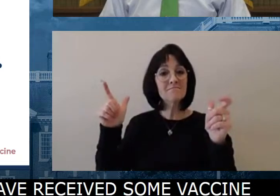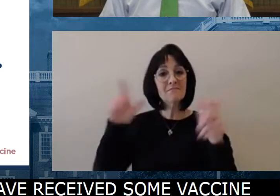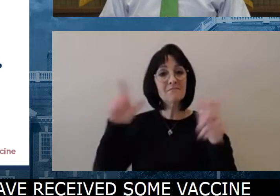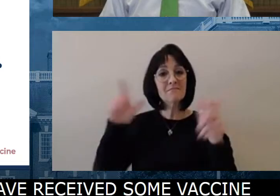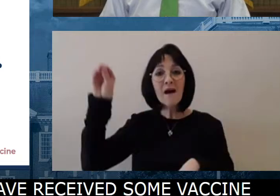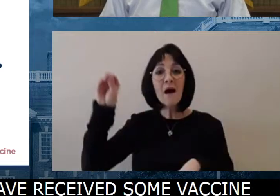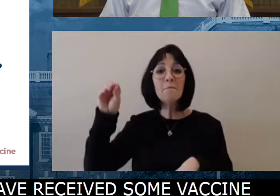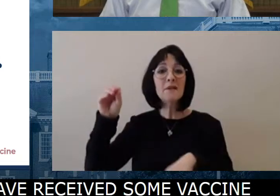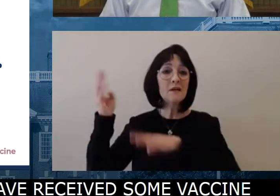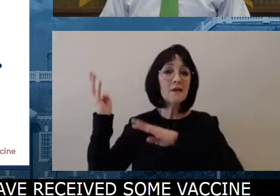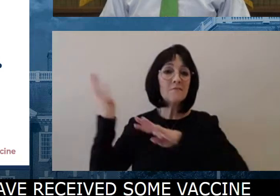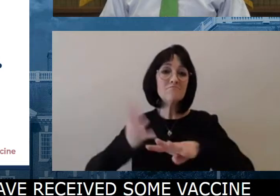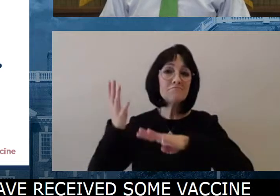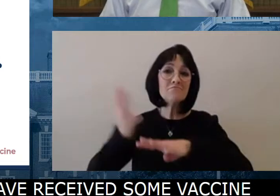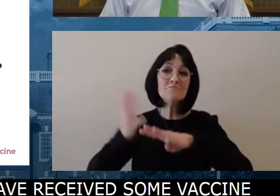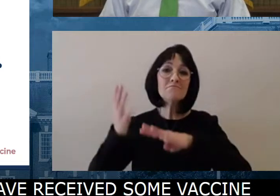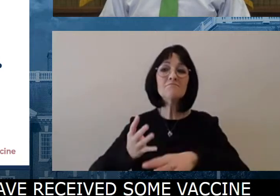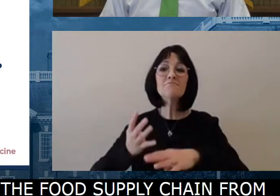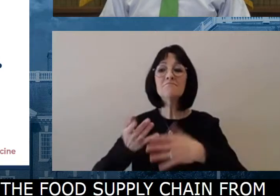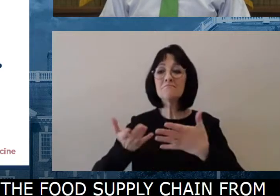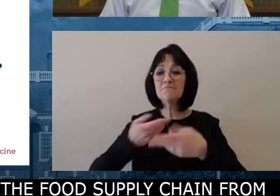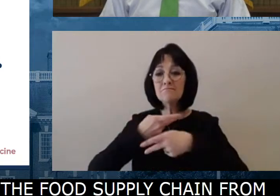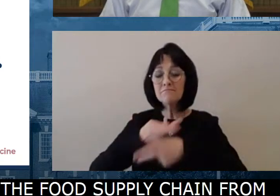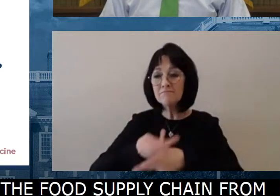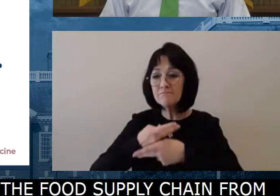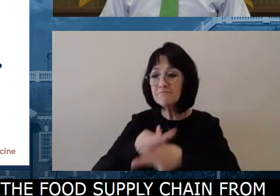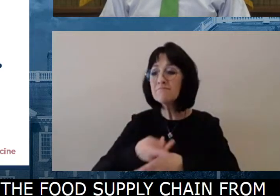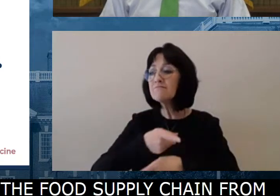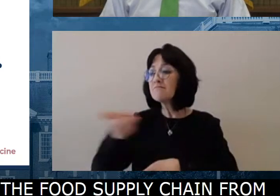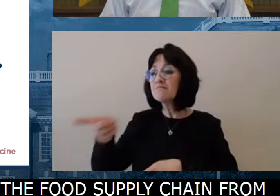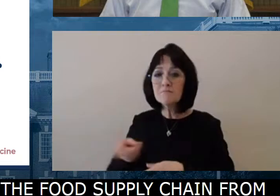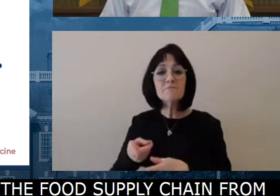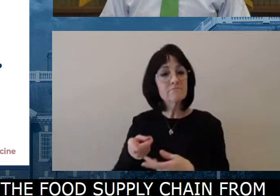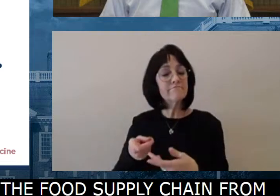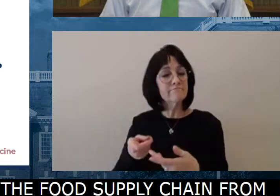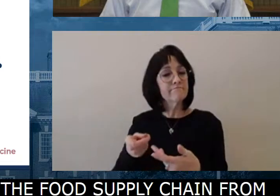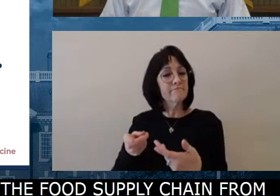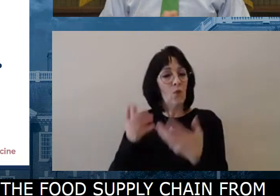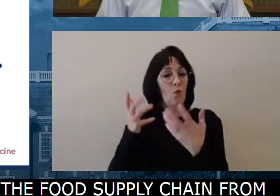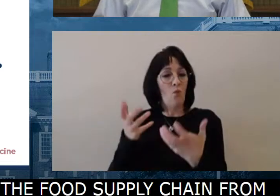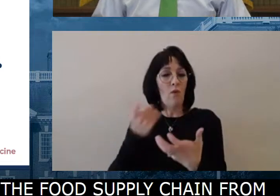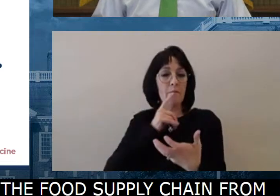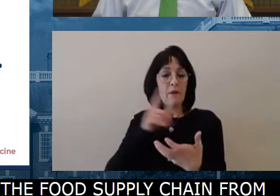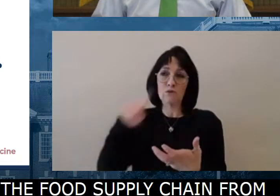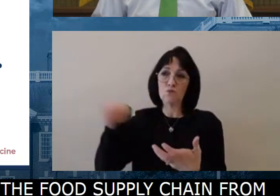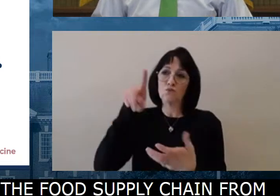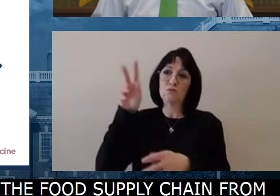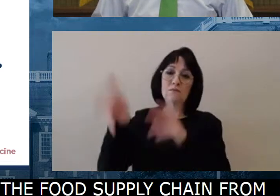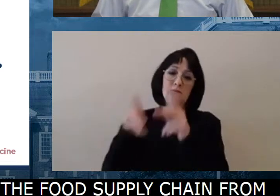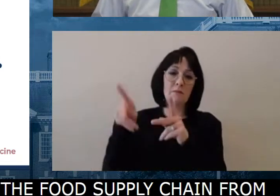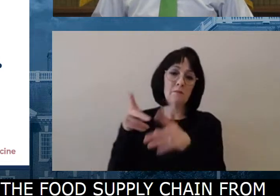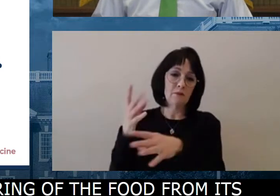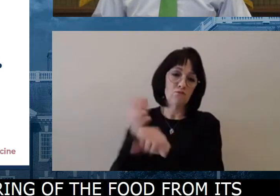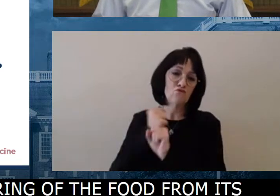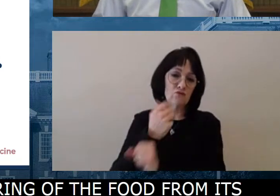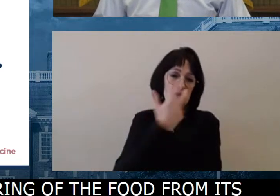its sale in grocery stores are areas of focus, as are our educators,